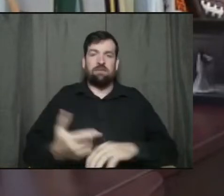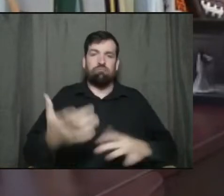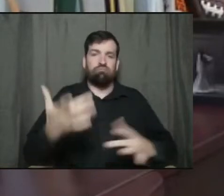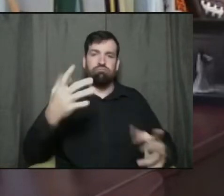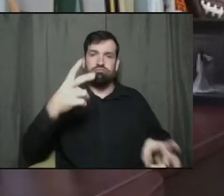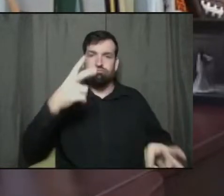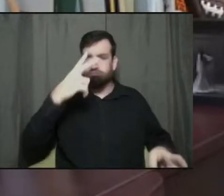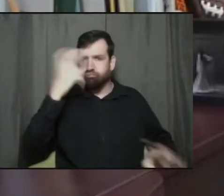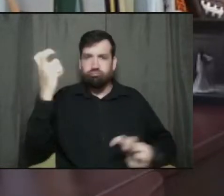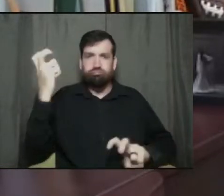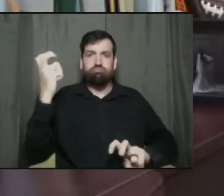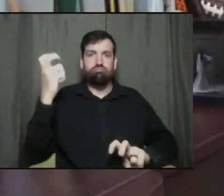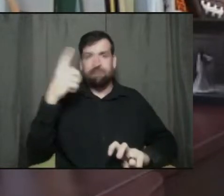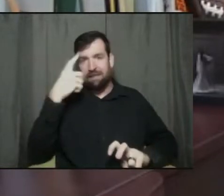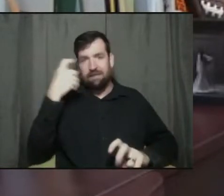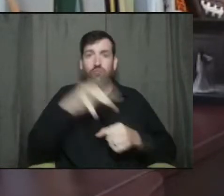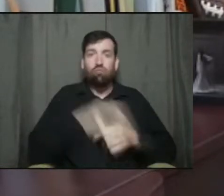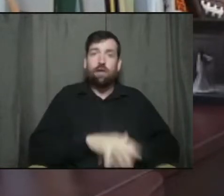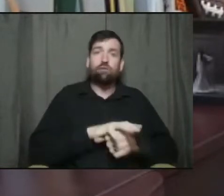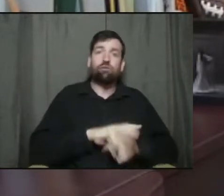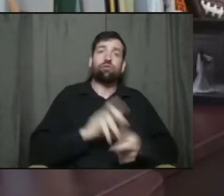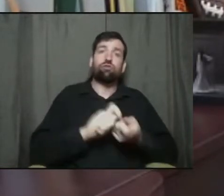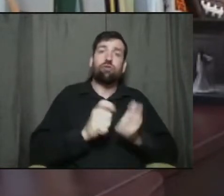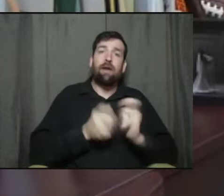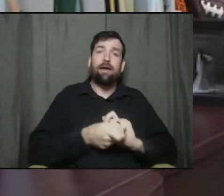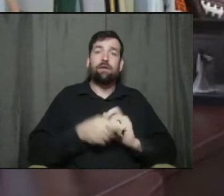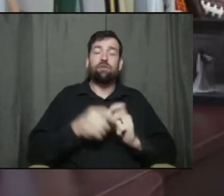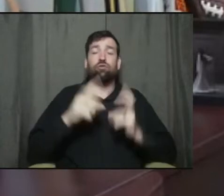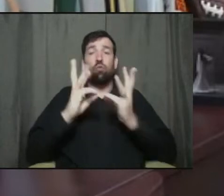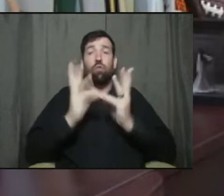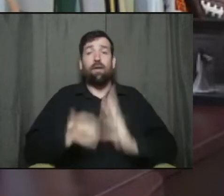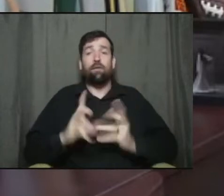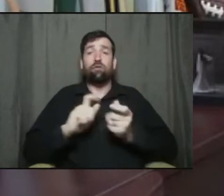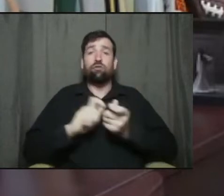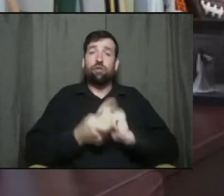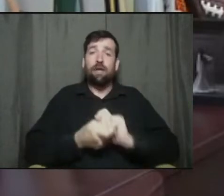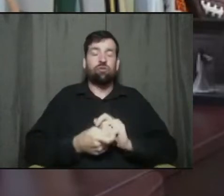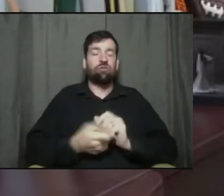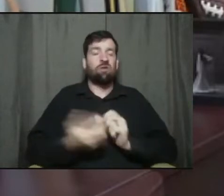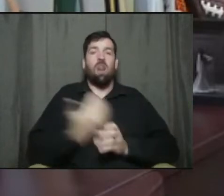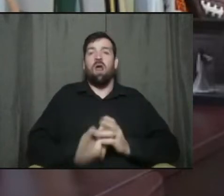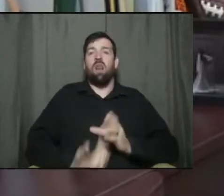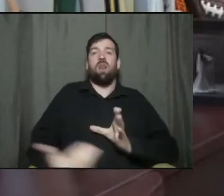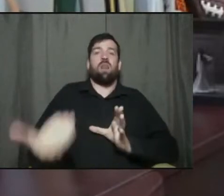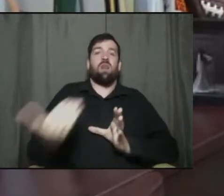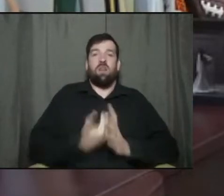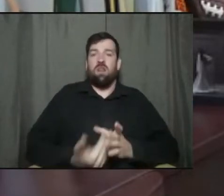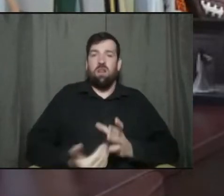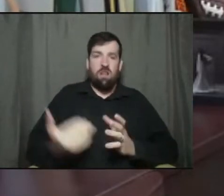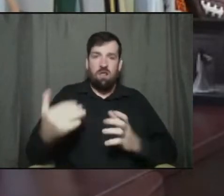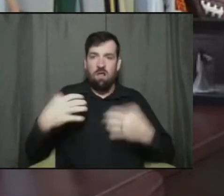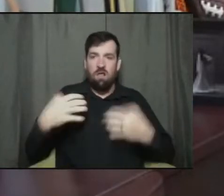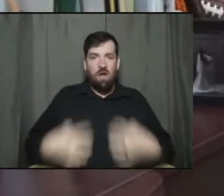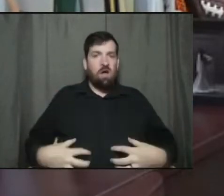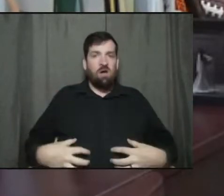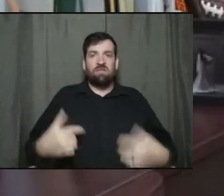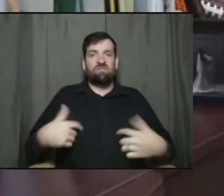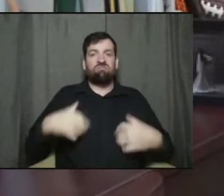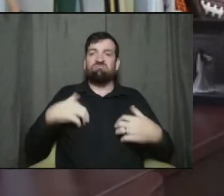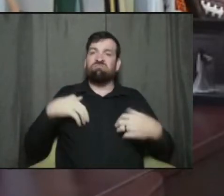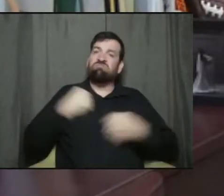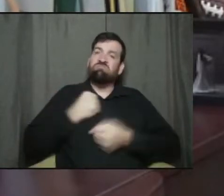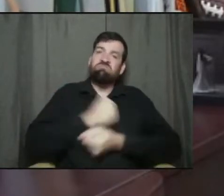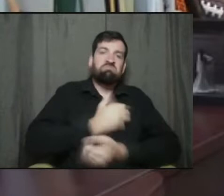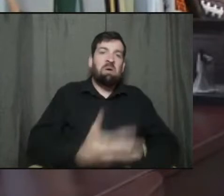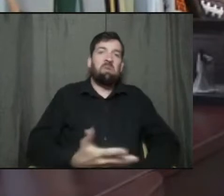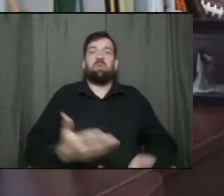the change in the pressure, the change in the weather just irritated my lungs, and I'd just be wiped out, tired, cough